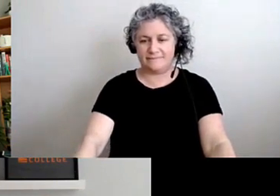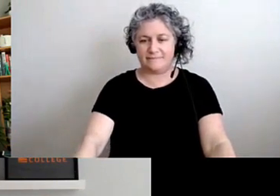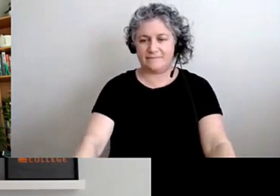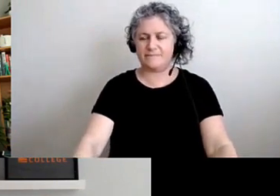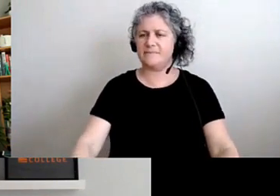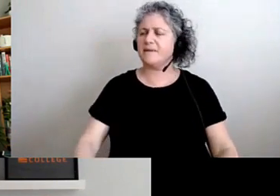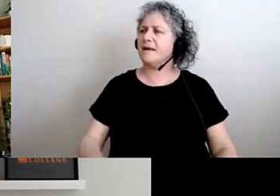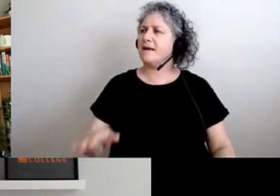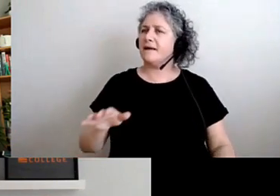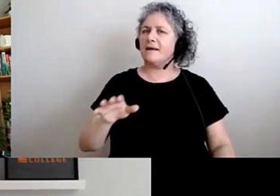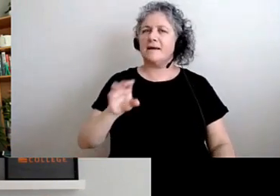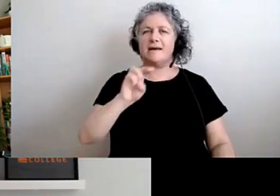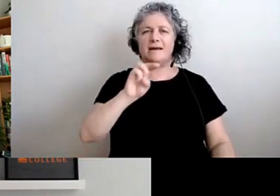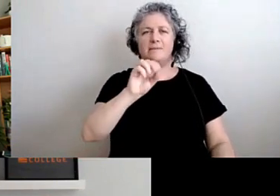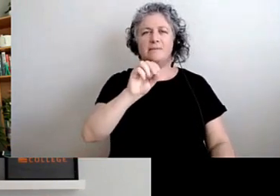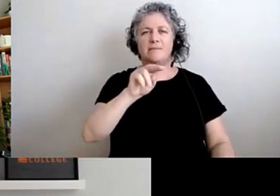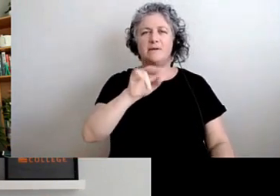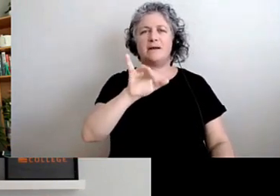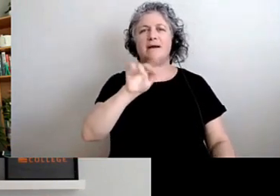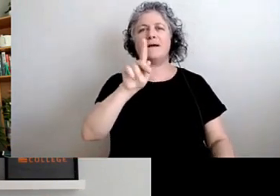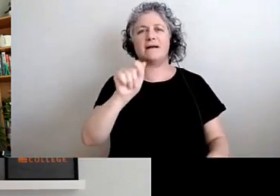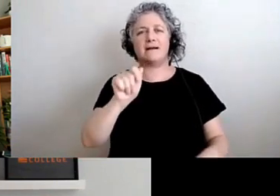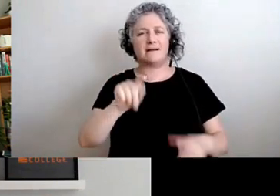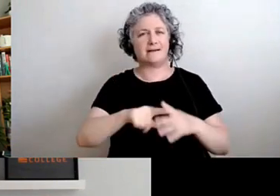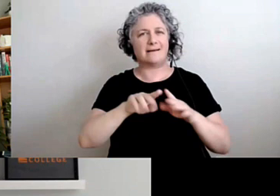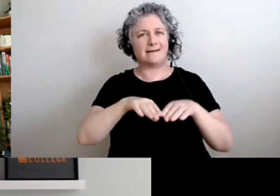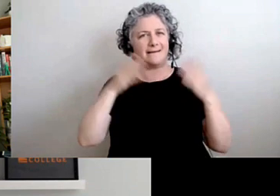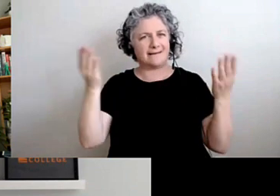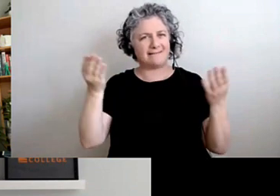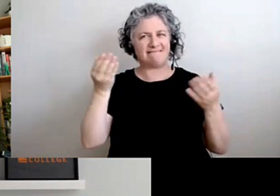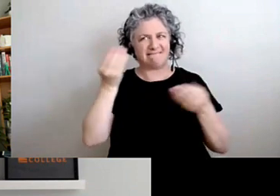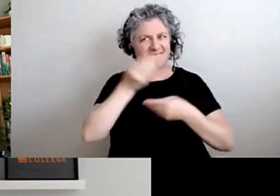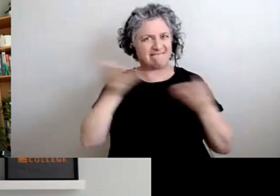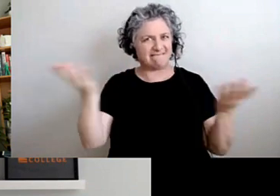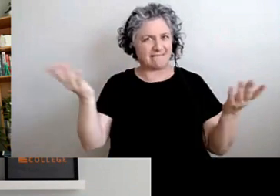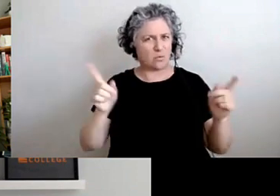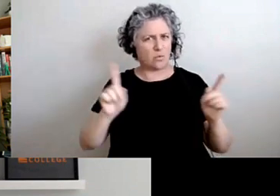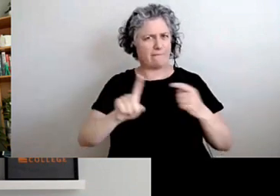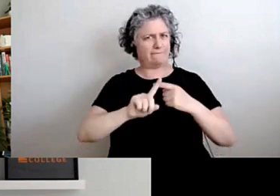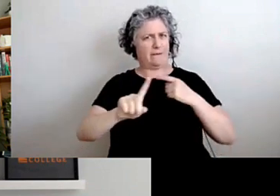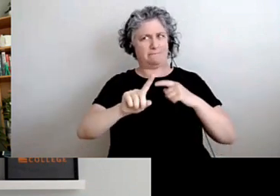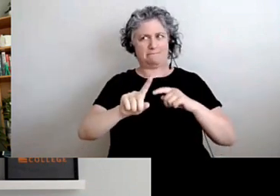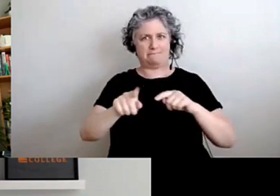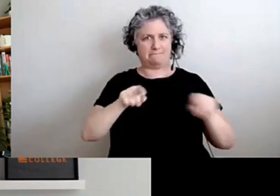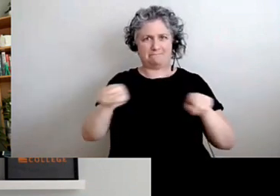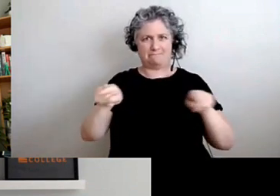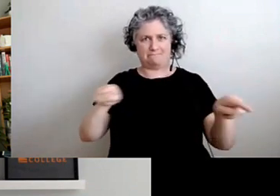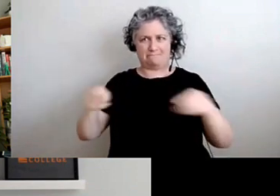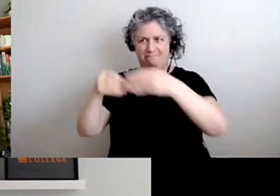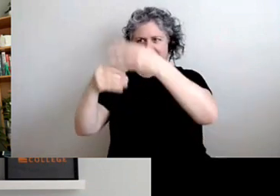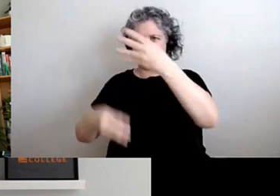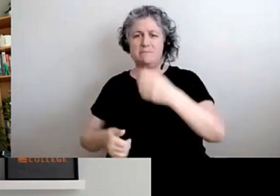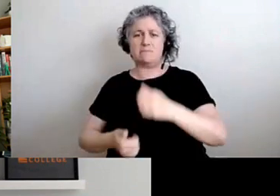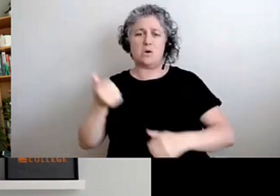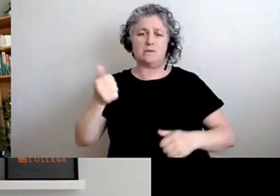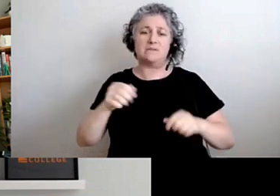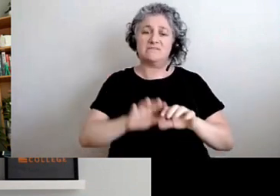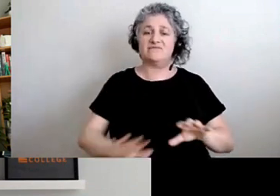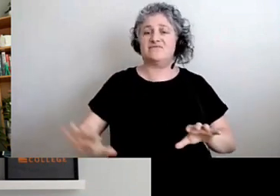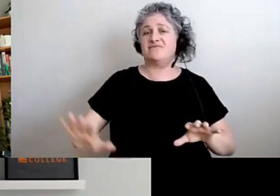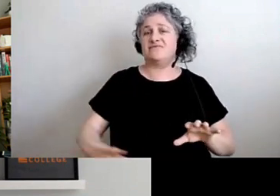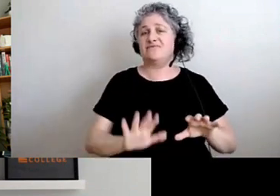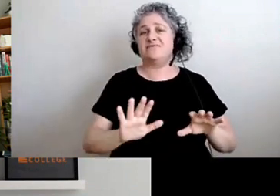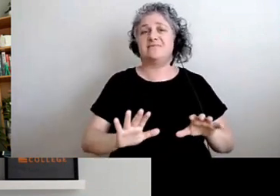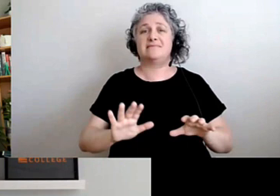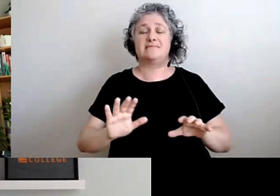Monica at the start went and said, you guys are based, well, the majority of everybody is based down here, and we're